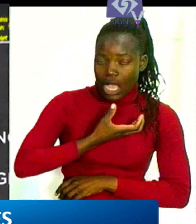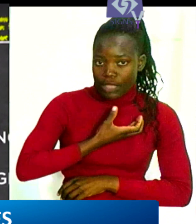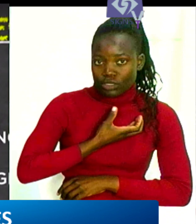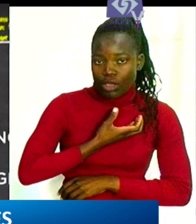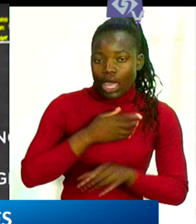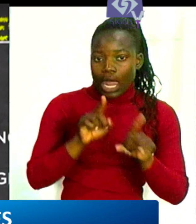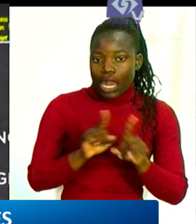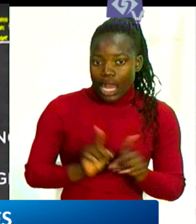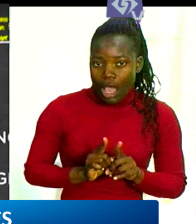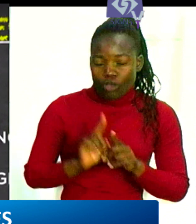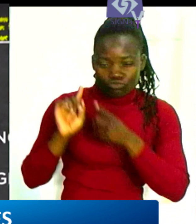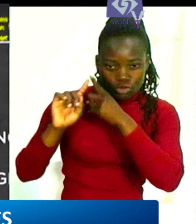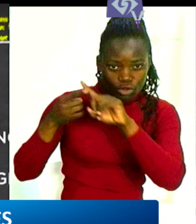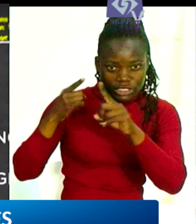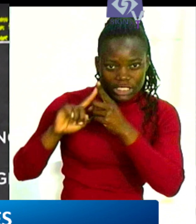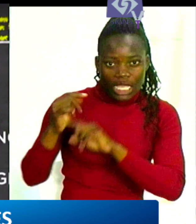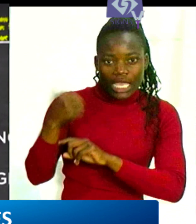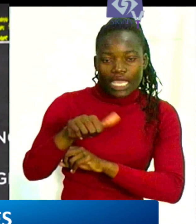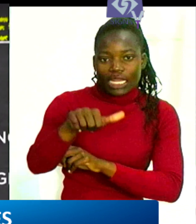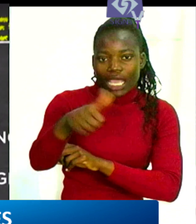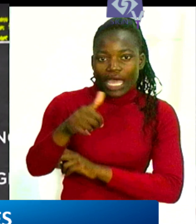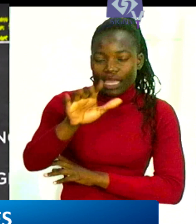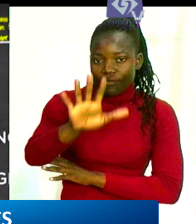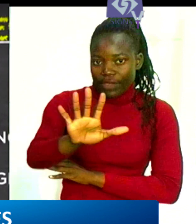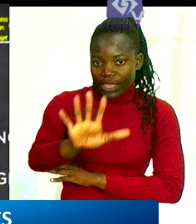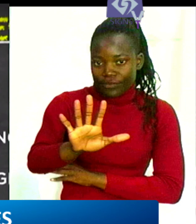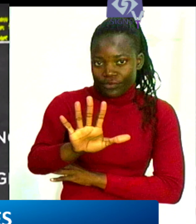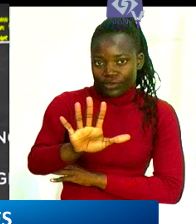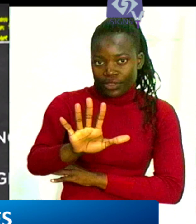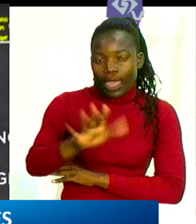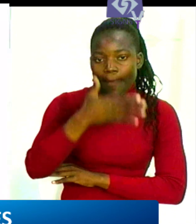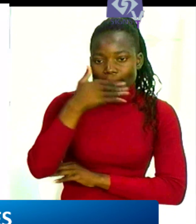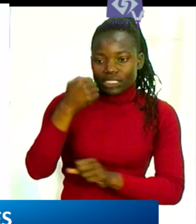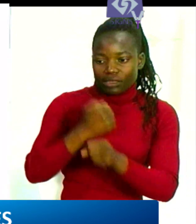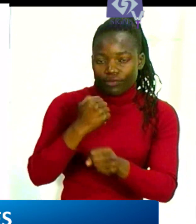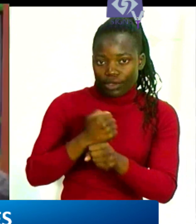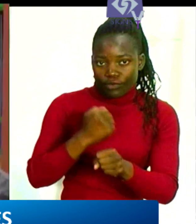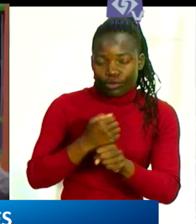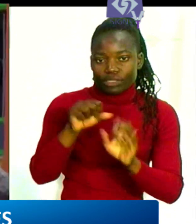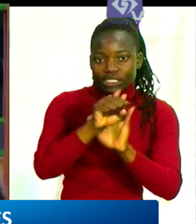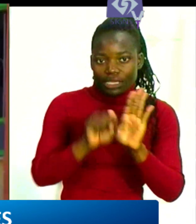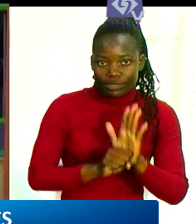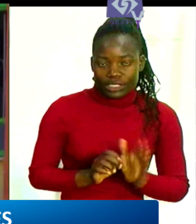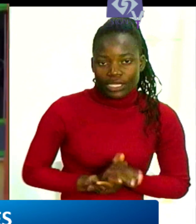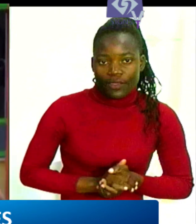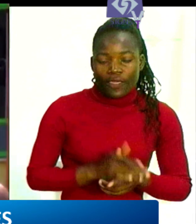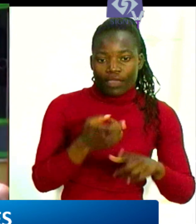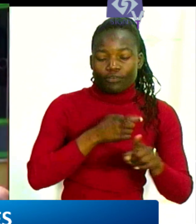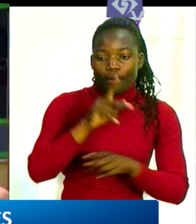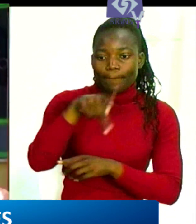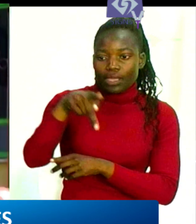National Examination Council will consider another 5 best performed